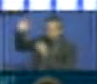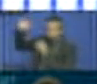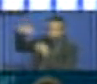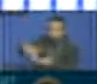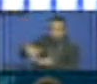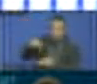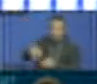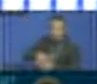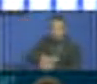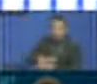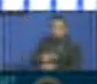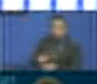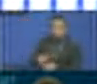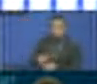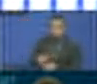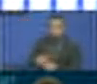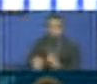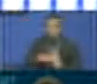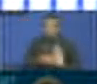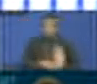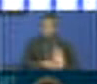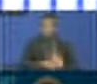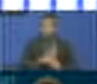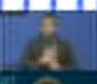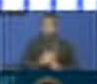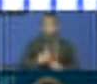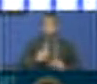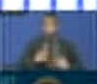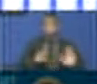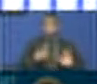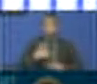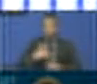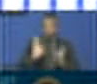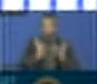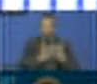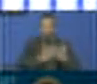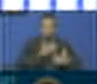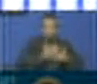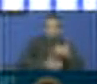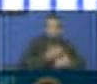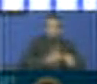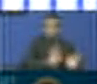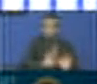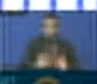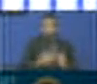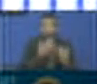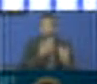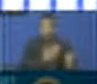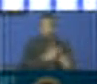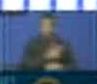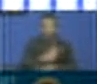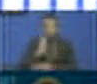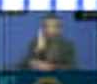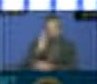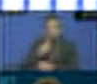align measurement reporting and verification of the SDGs and agenda 2063 again at all levels